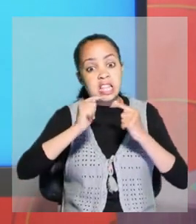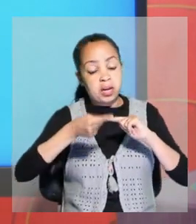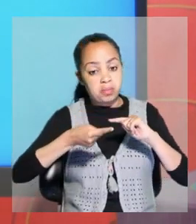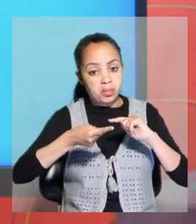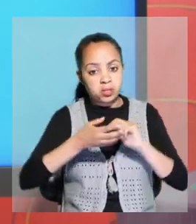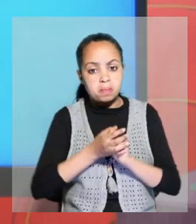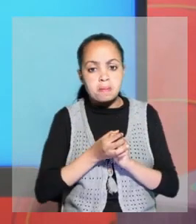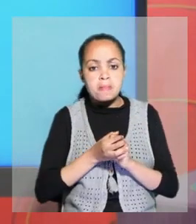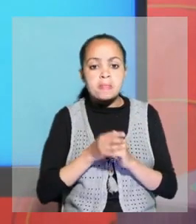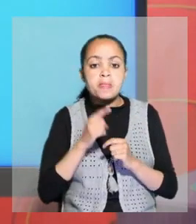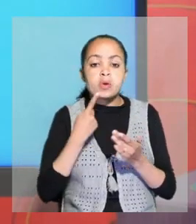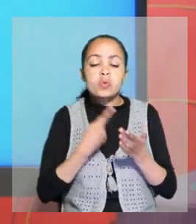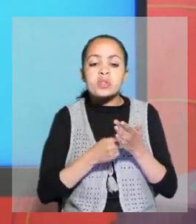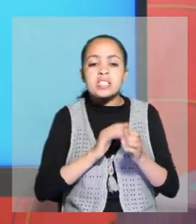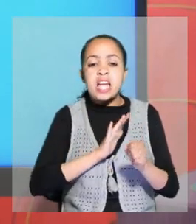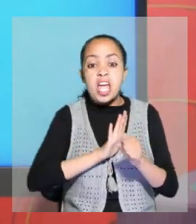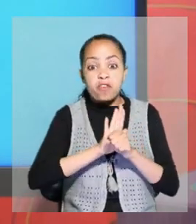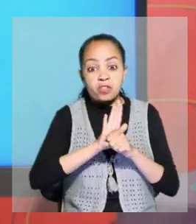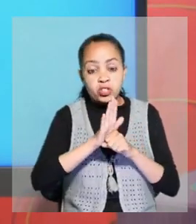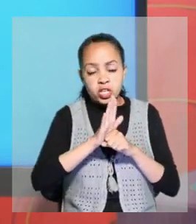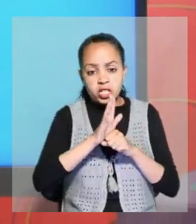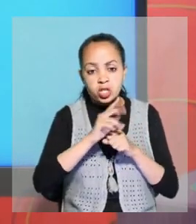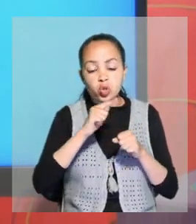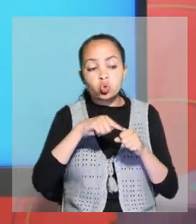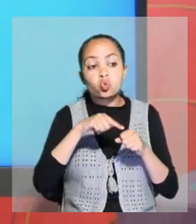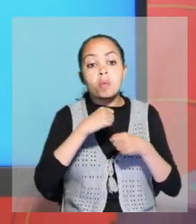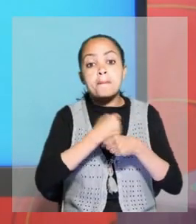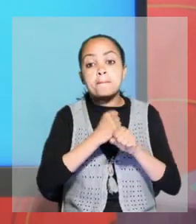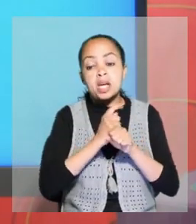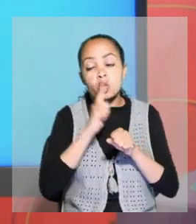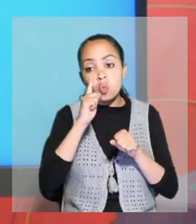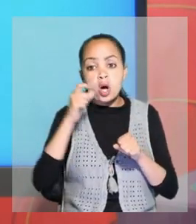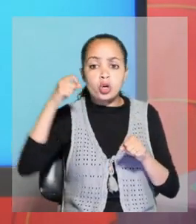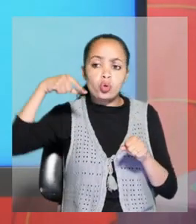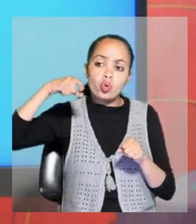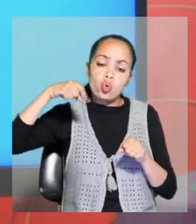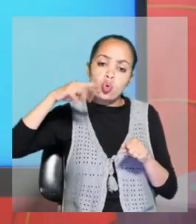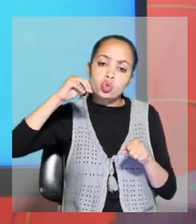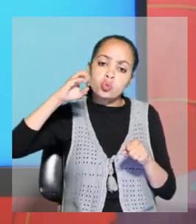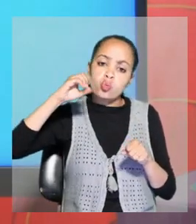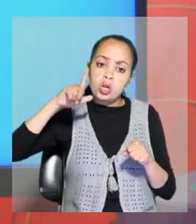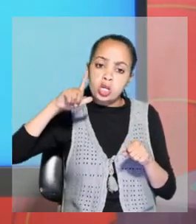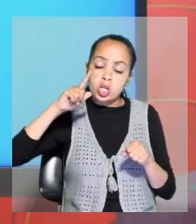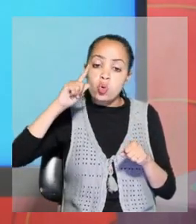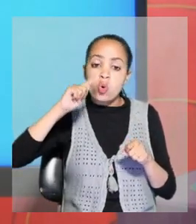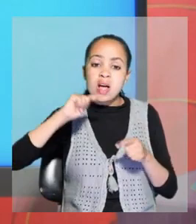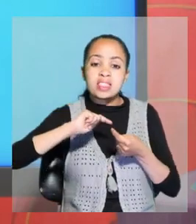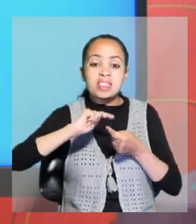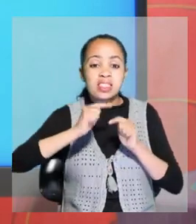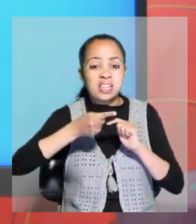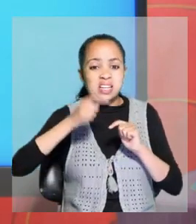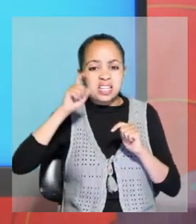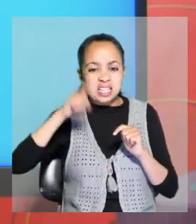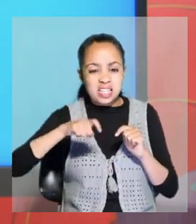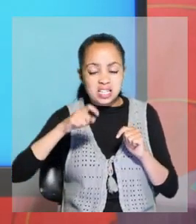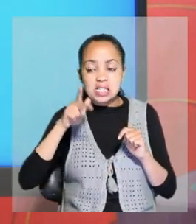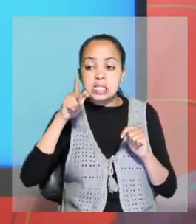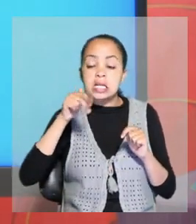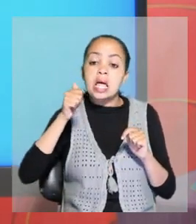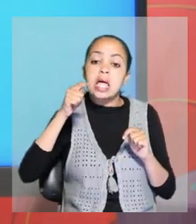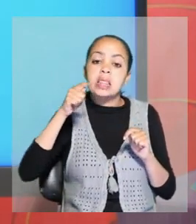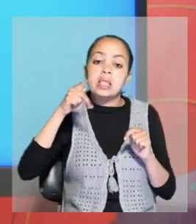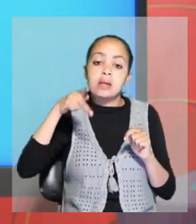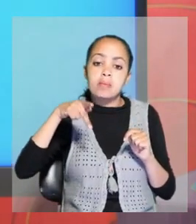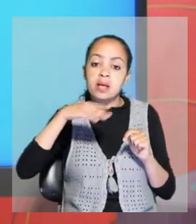phosphate molecule, which is efficient or enough to make 1 glucose molecule, where 1 turn of the cycle can need about 3 ATP